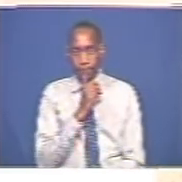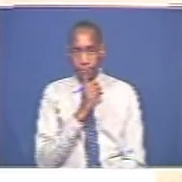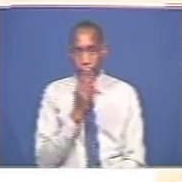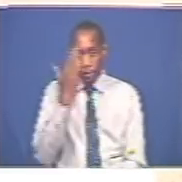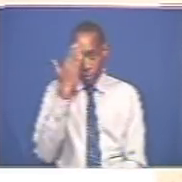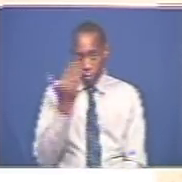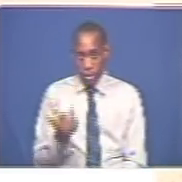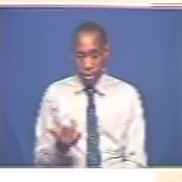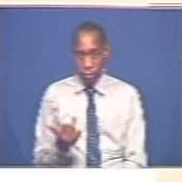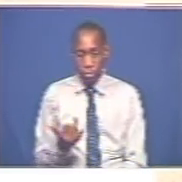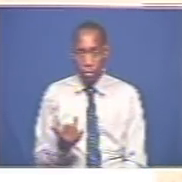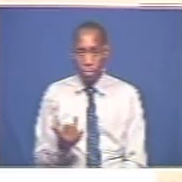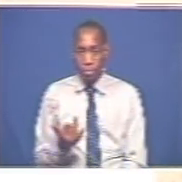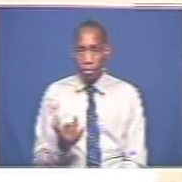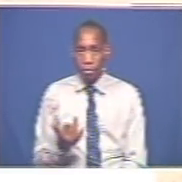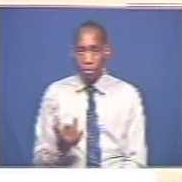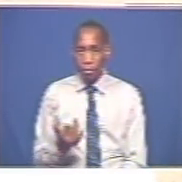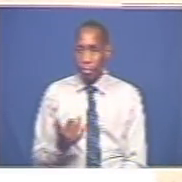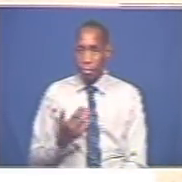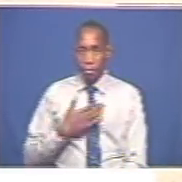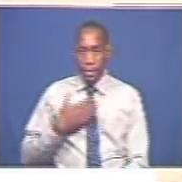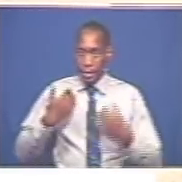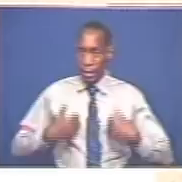because I am not myself.